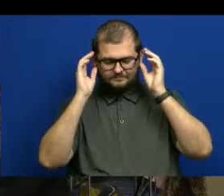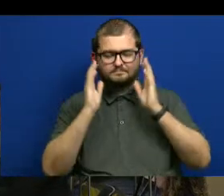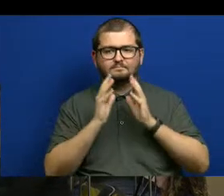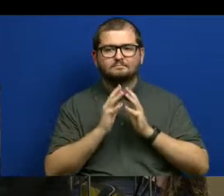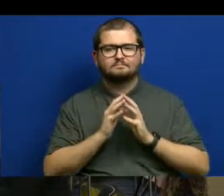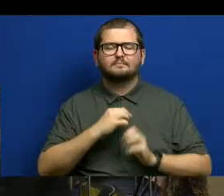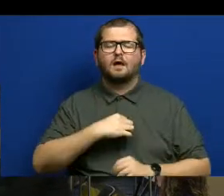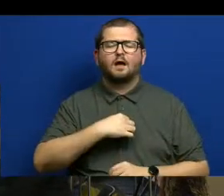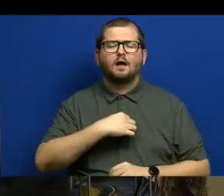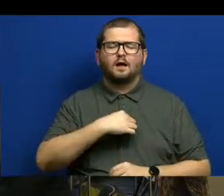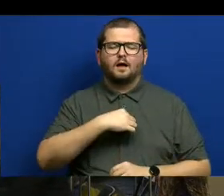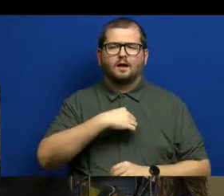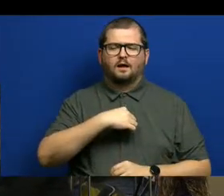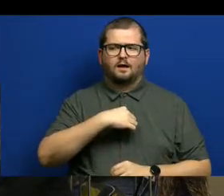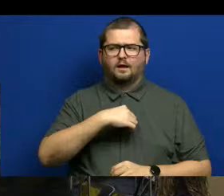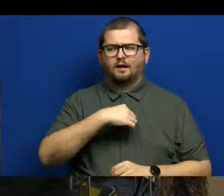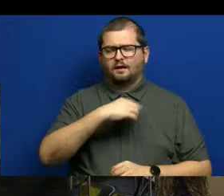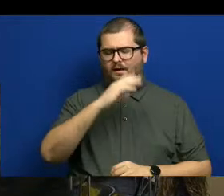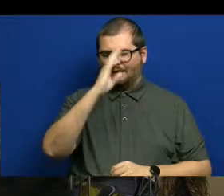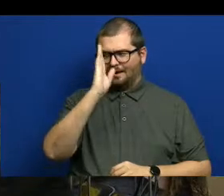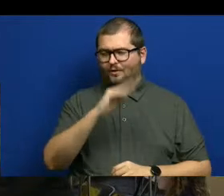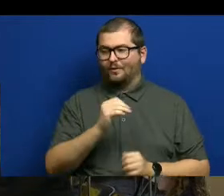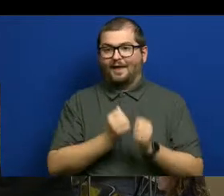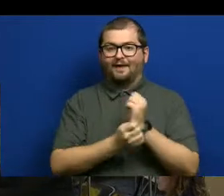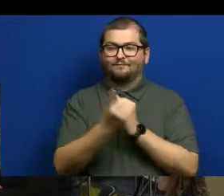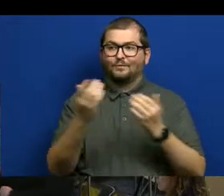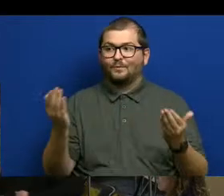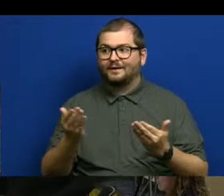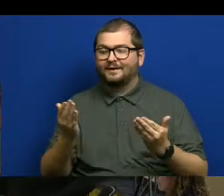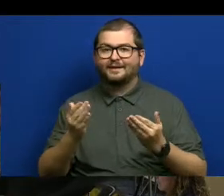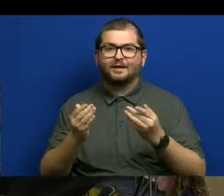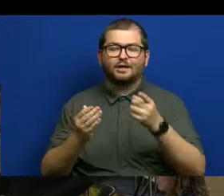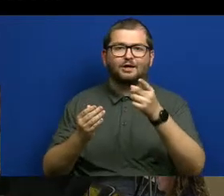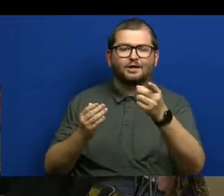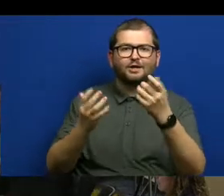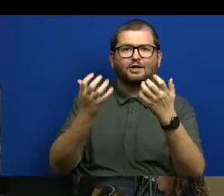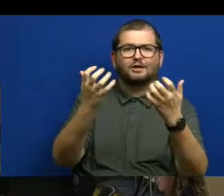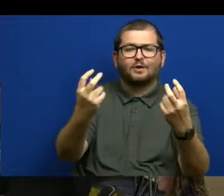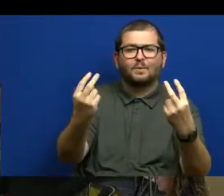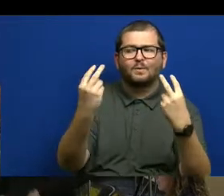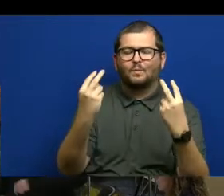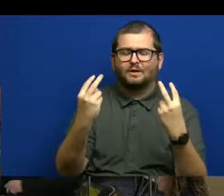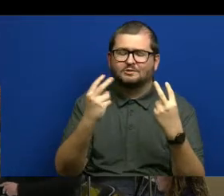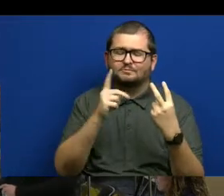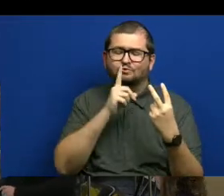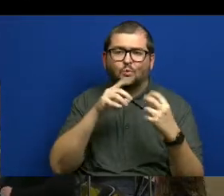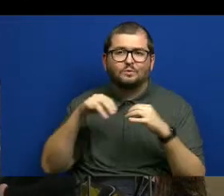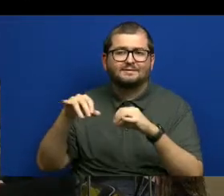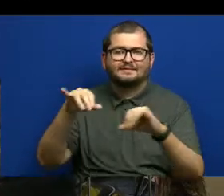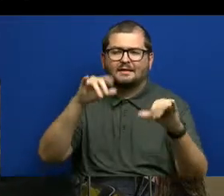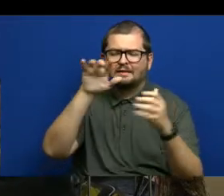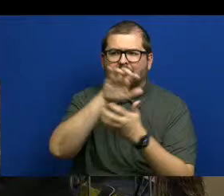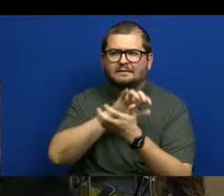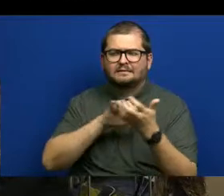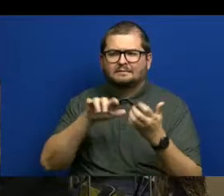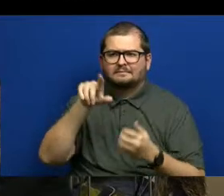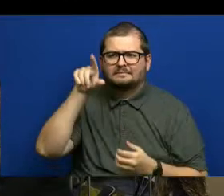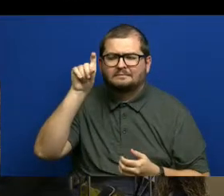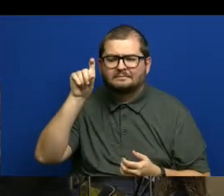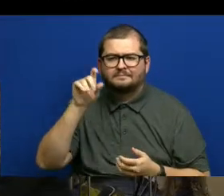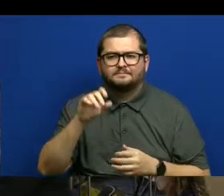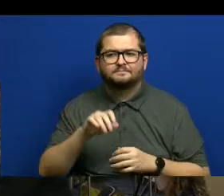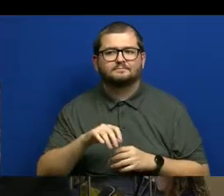I'm sure everyone here and everyone watching is also as confused as I am. This is